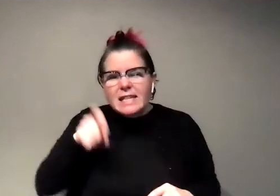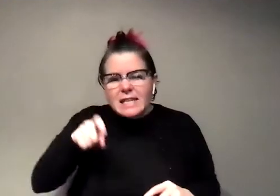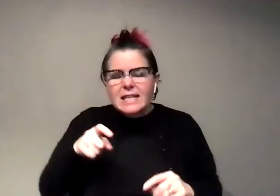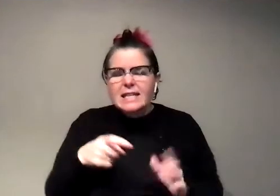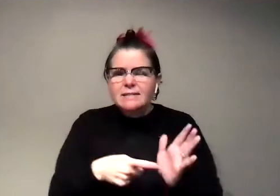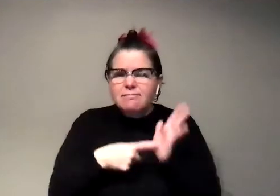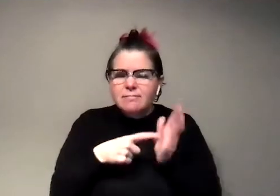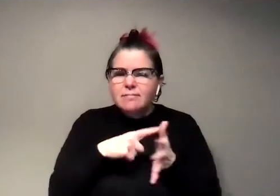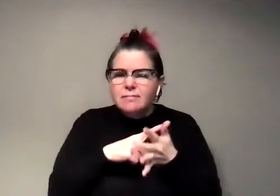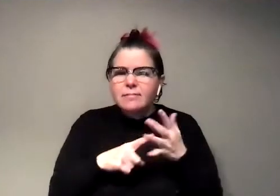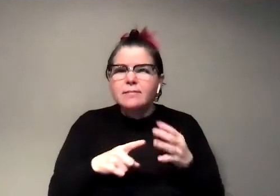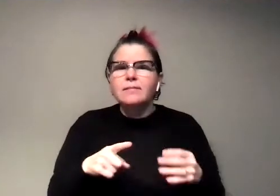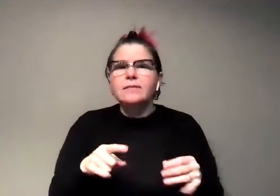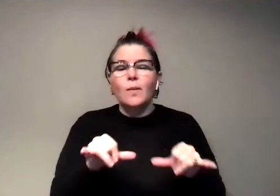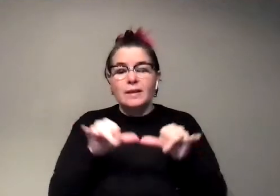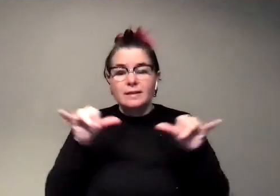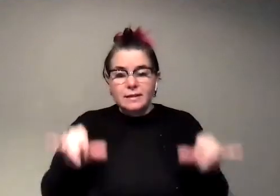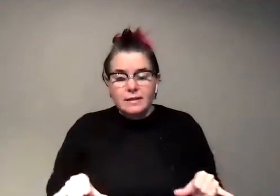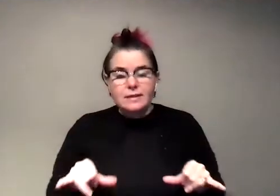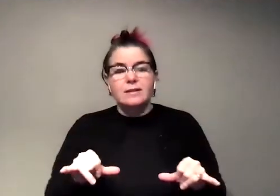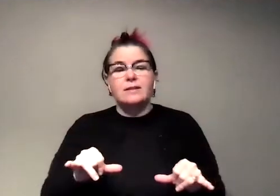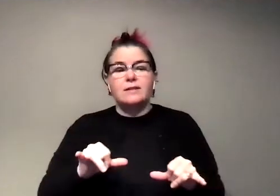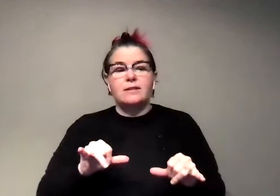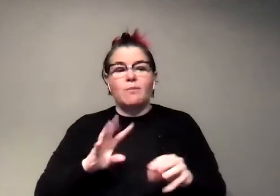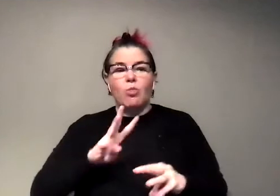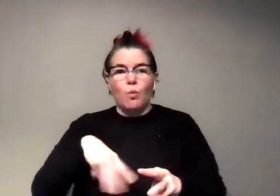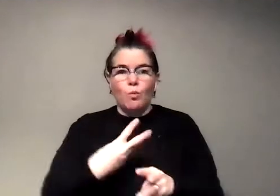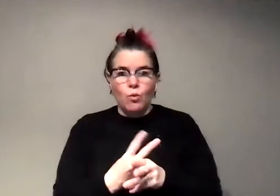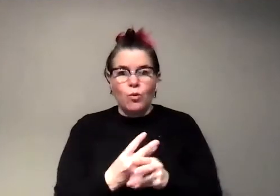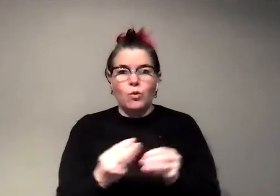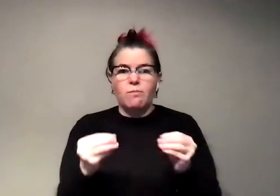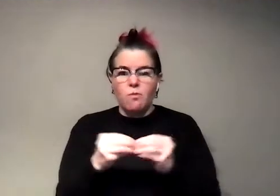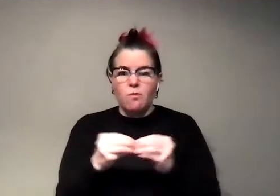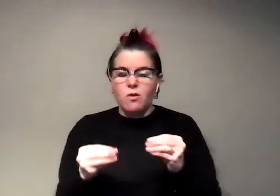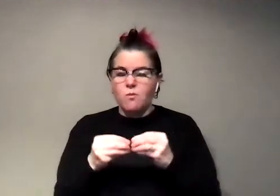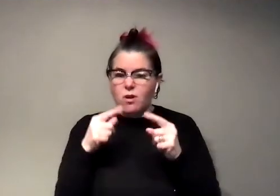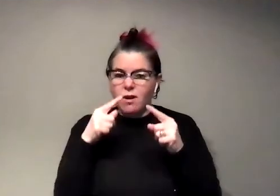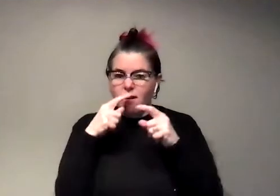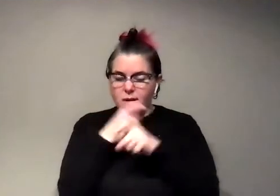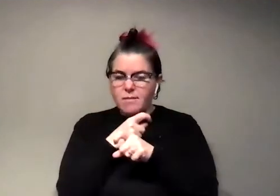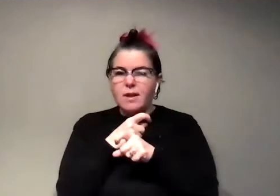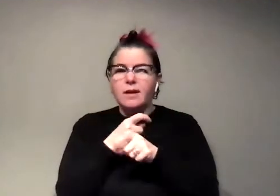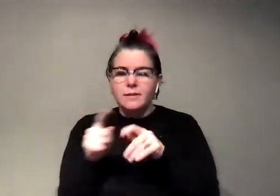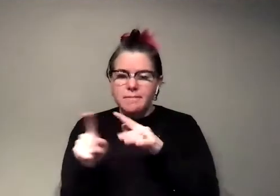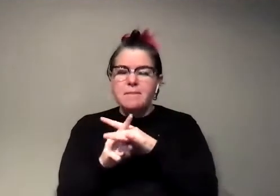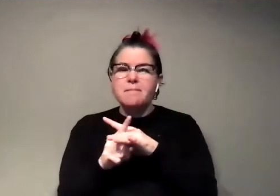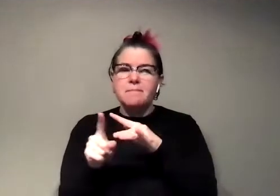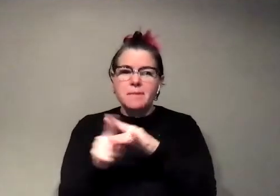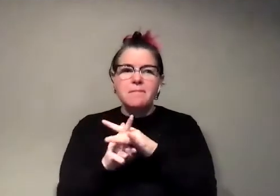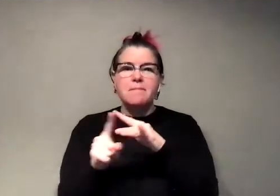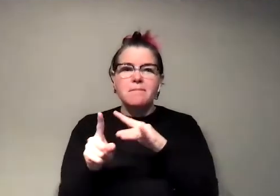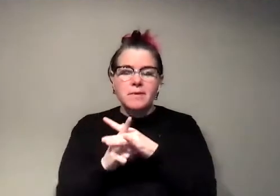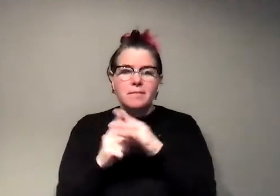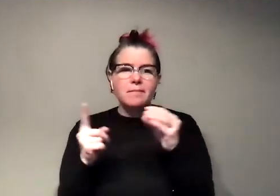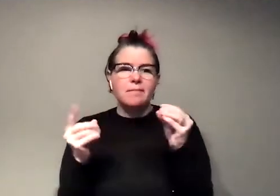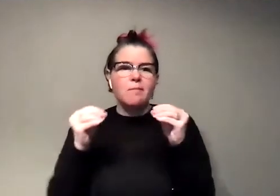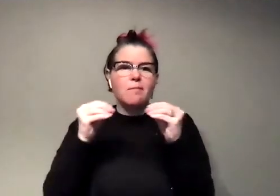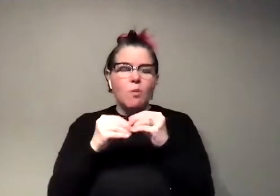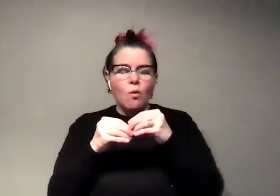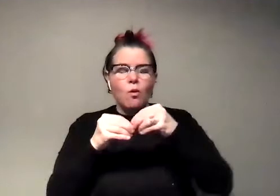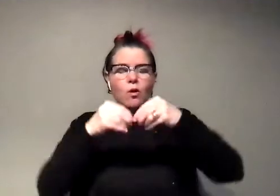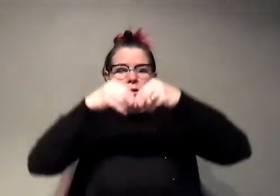as a systems in the world have become more complex, right? There's like more subsections